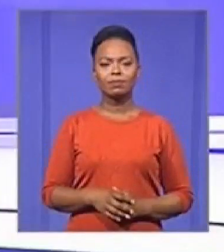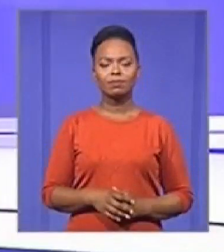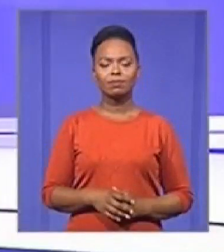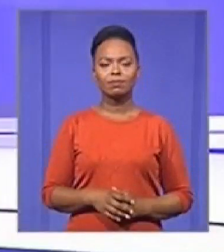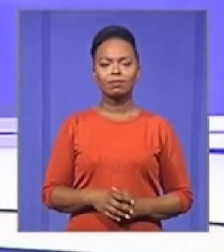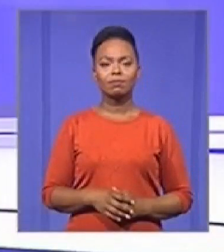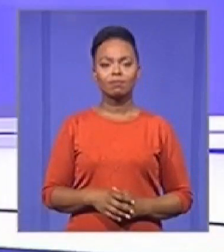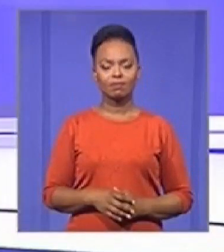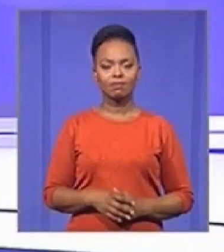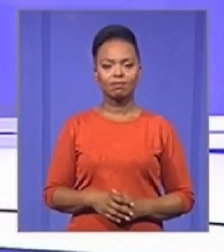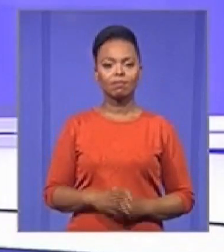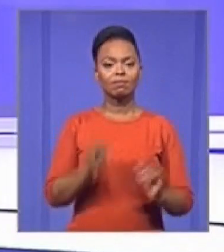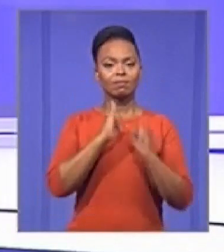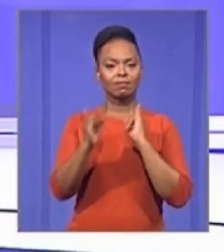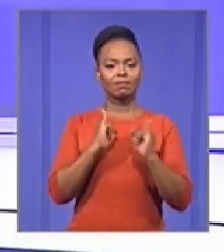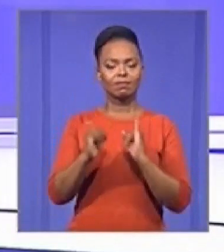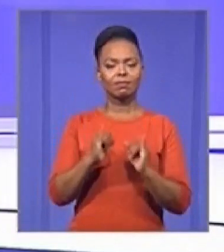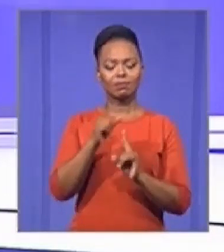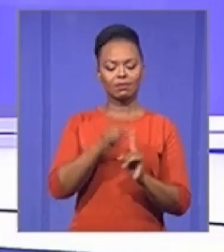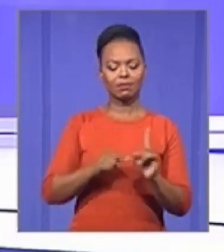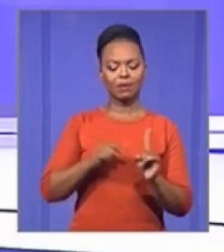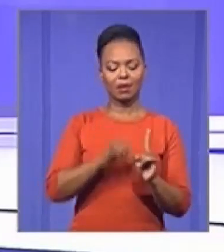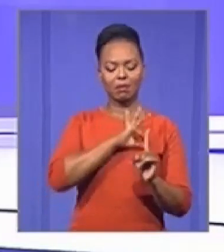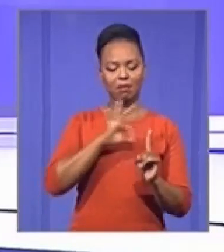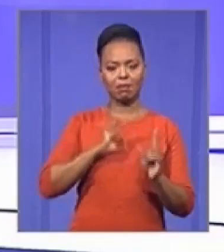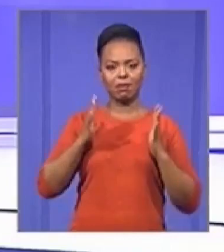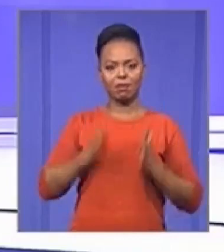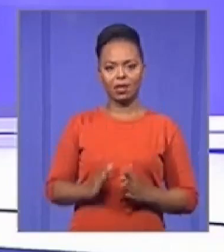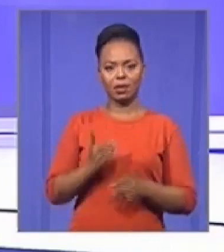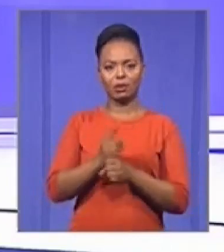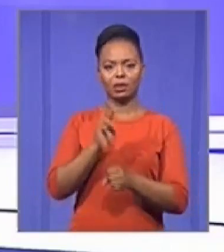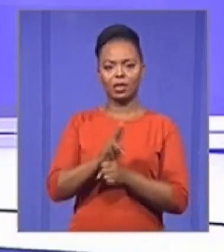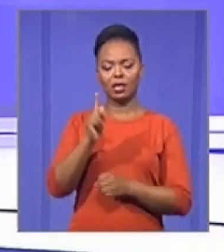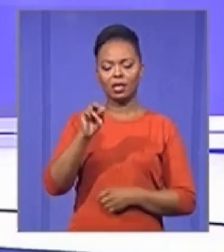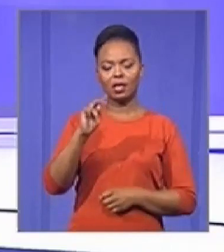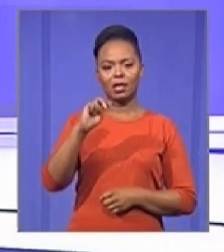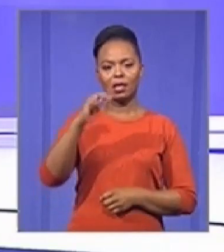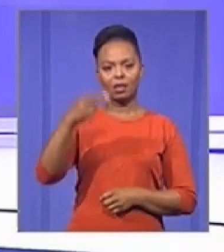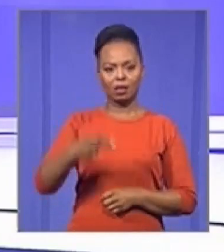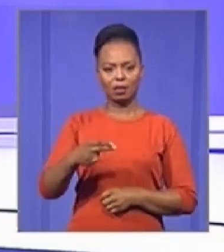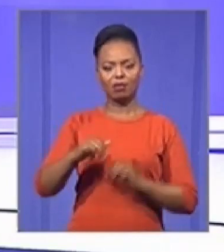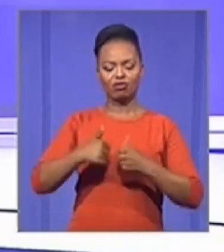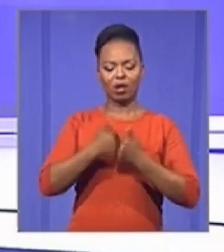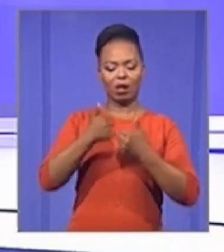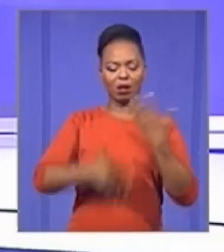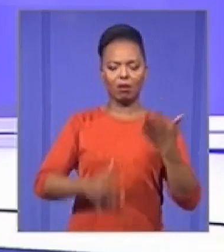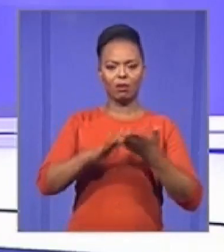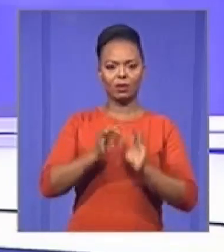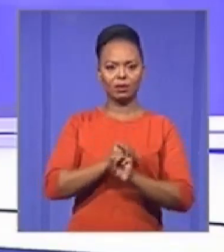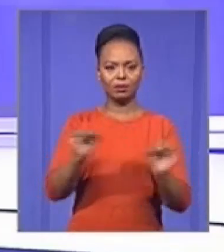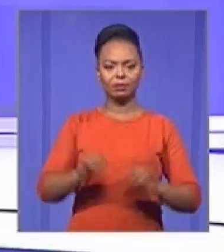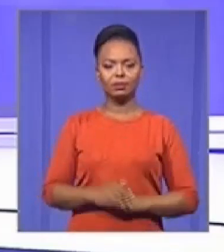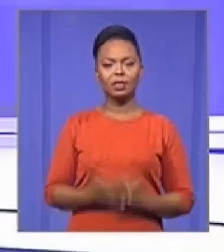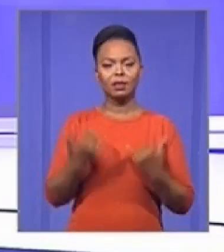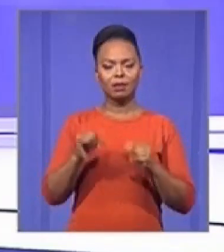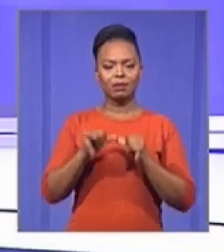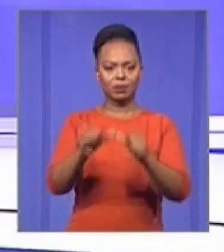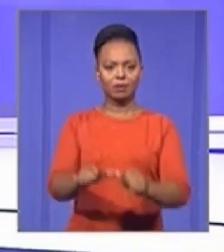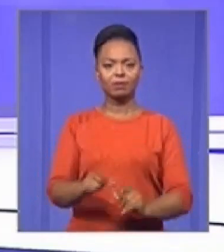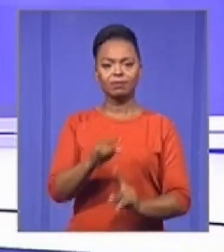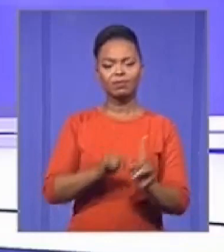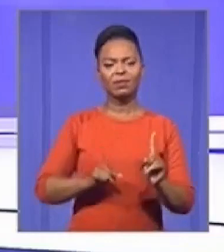eo he mo gi puisano ya setle in le hihi le meyara wa Dr Kenneth Kaunda ba bua ka diphephetso tseo baahi ba shebaneng le tsona mme ha re hatela pele